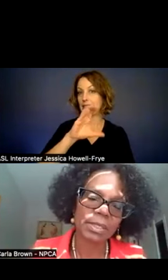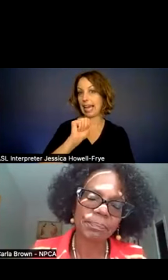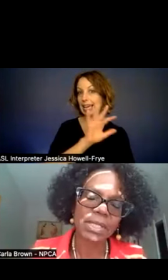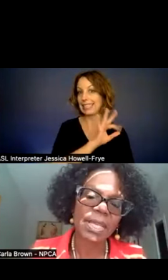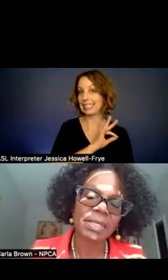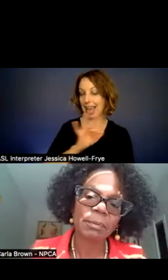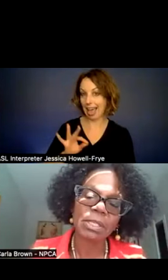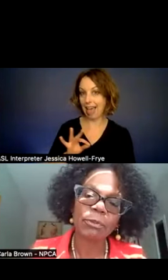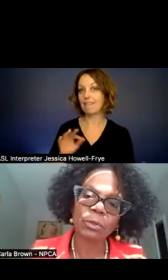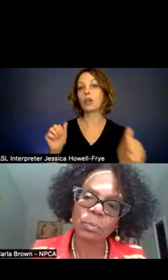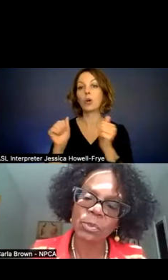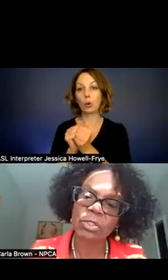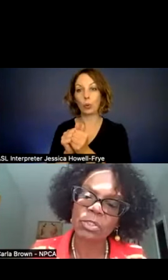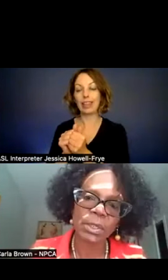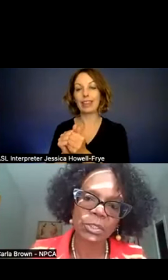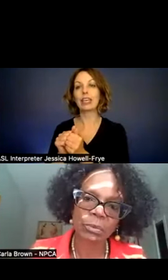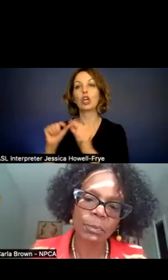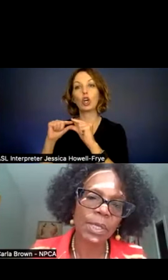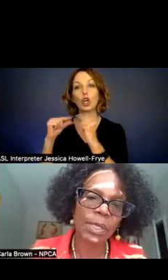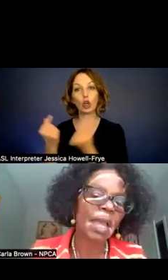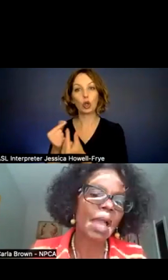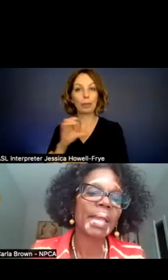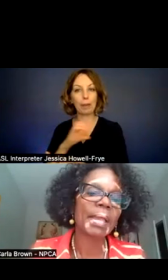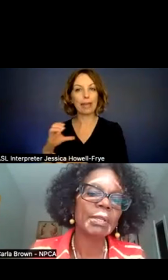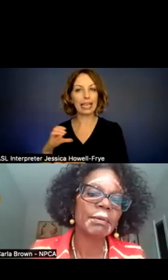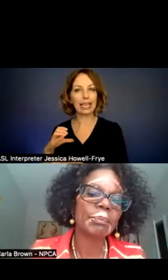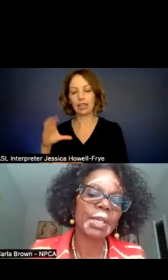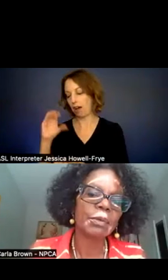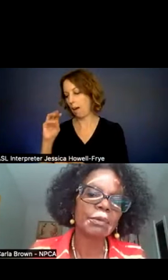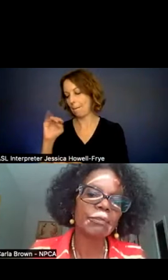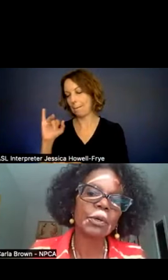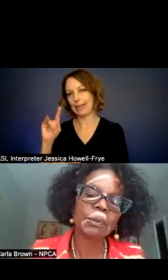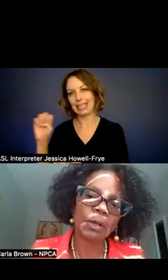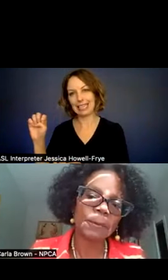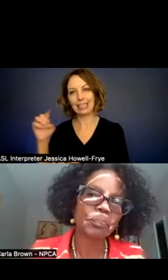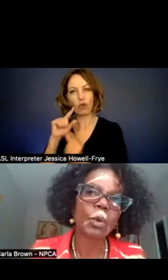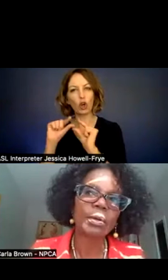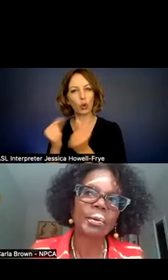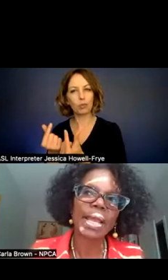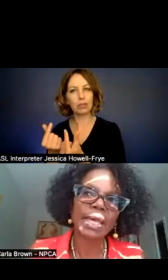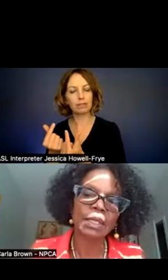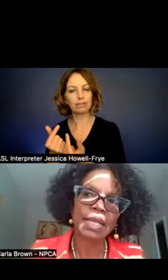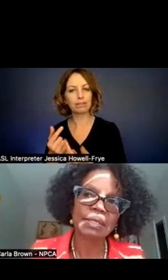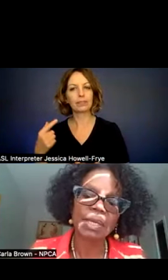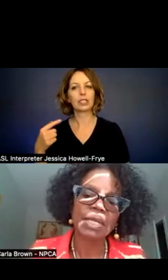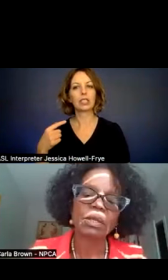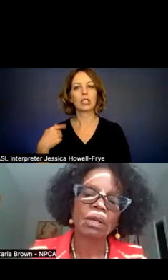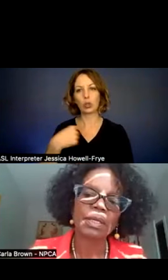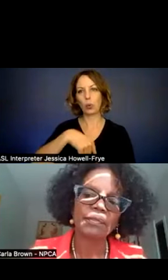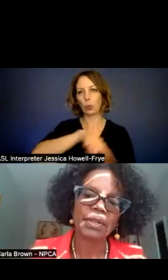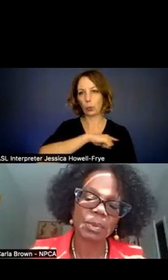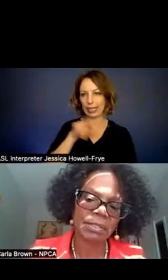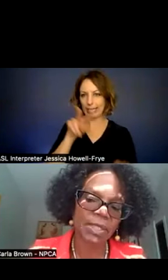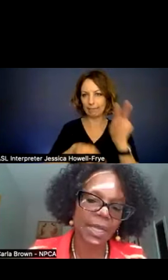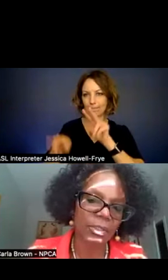the standing committee for groups. So it was a mixed group. And they were voted on, or they were analyzed based on